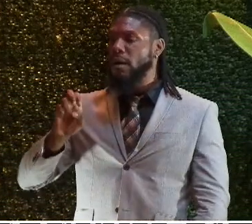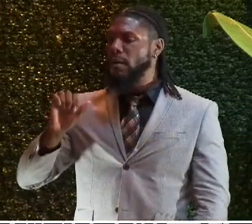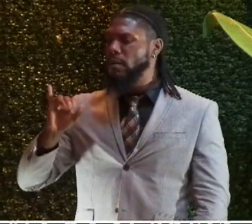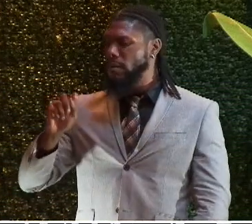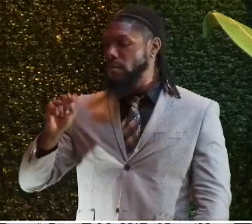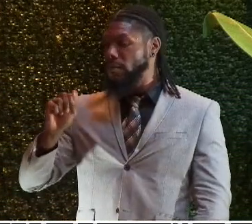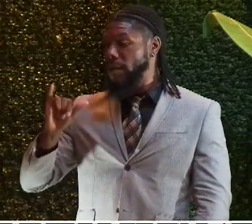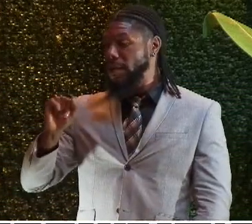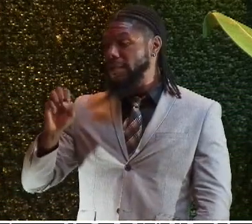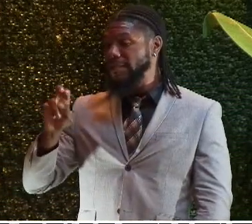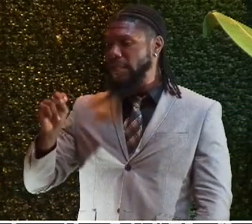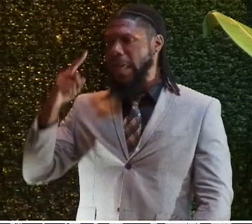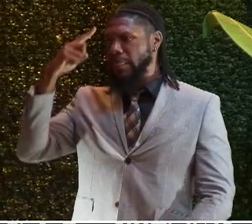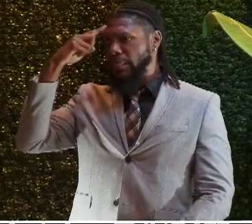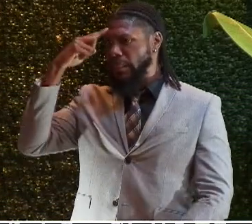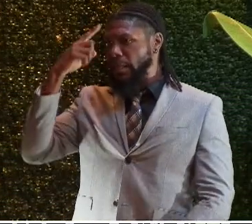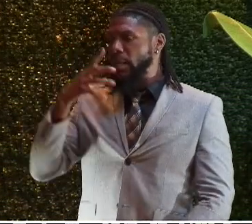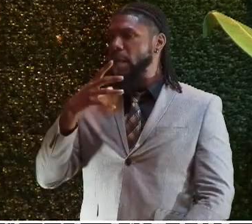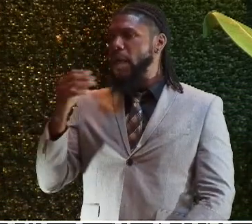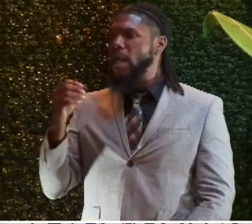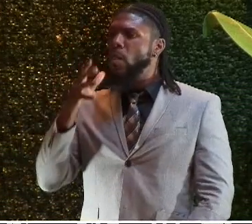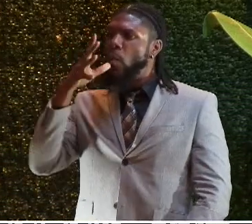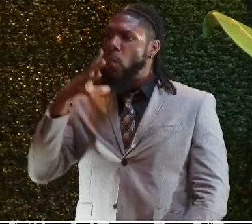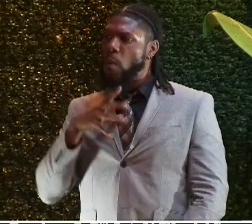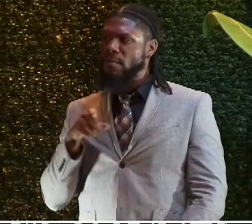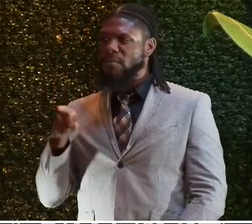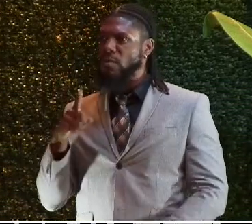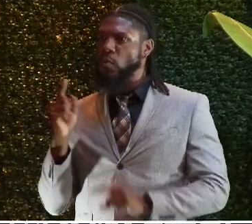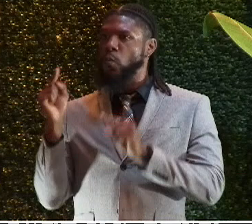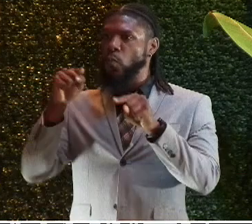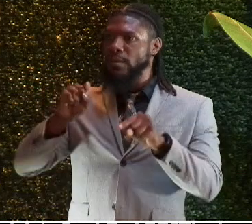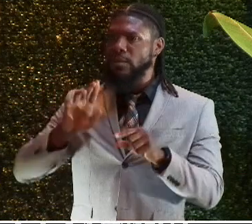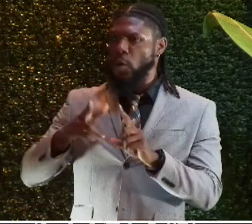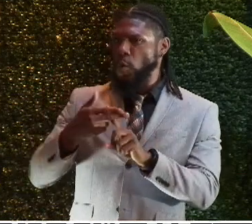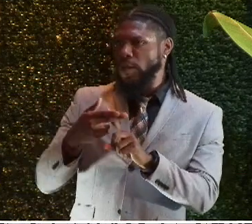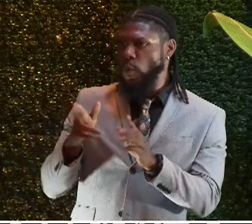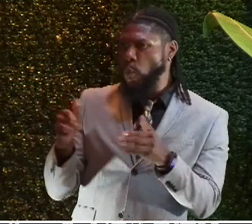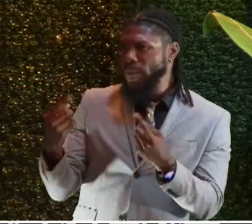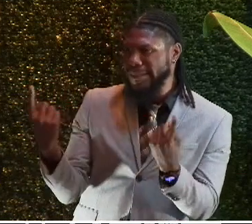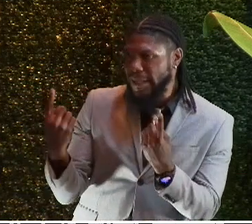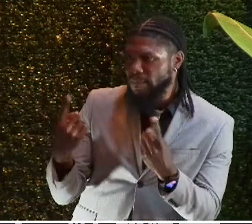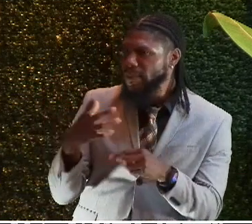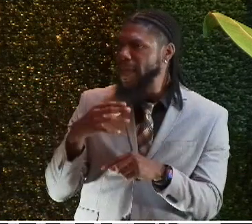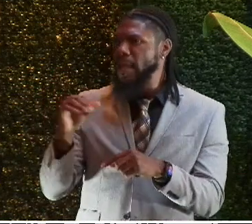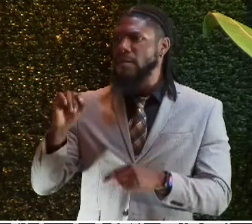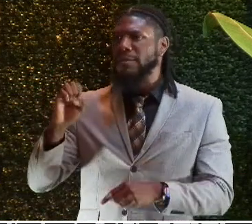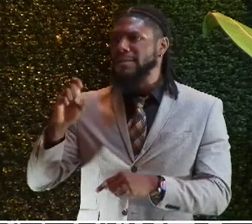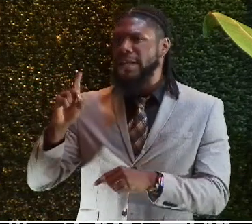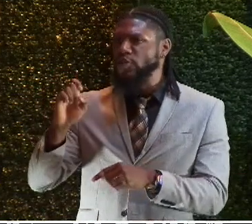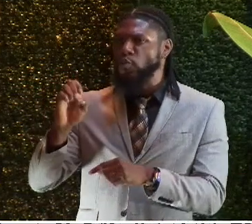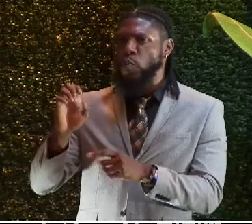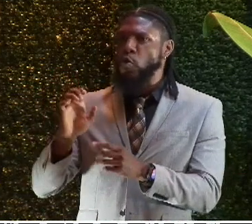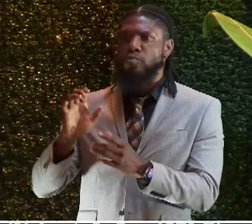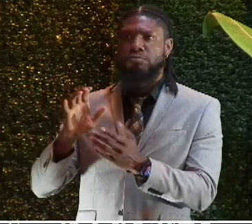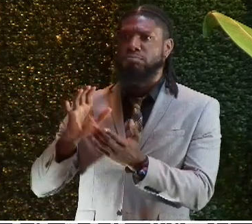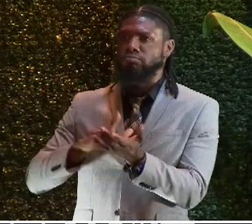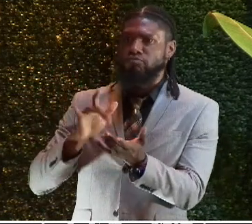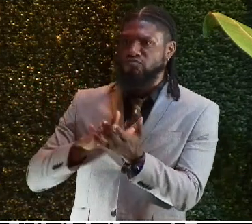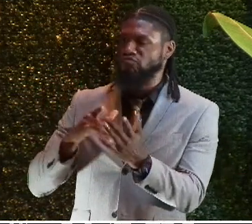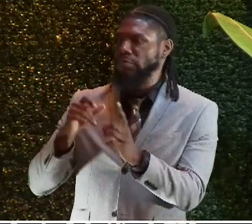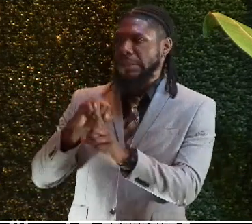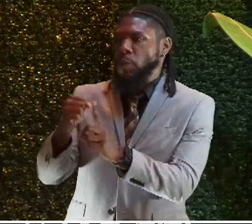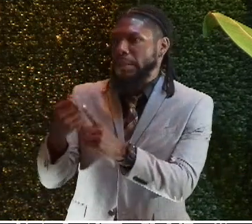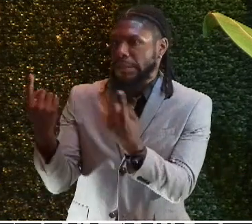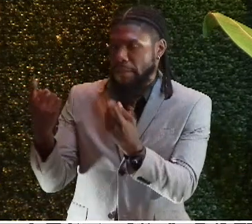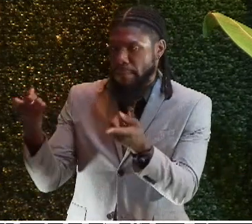and a woman that went to his hotel room or something like that, and there was like a sexual assault sort of situation. And